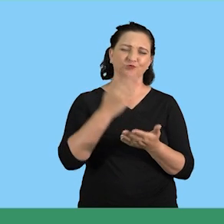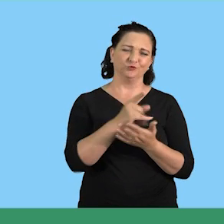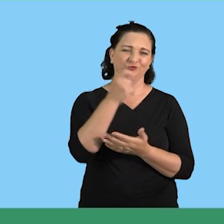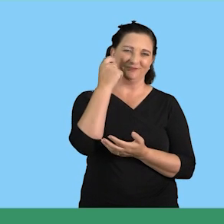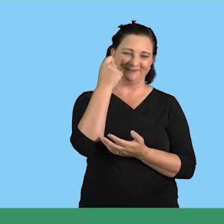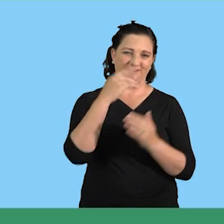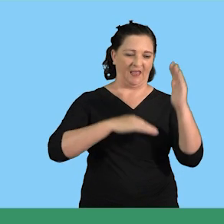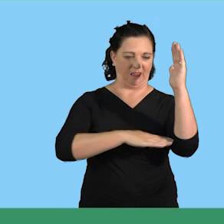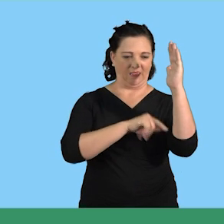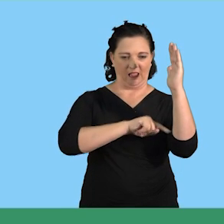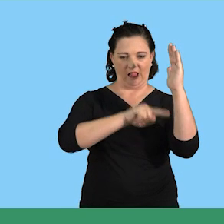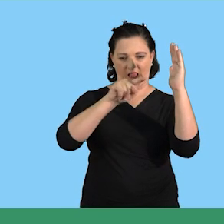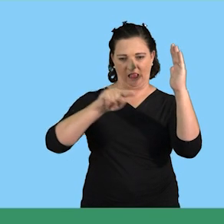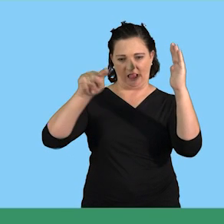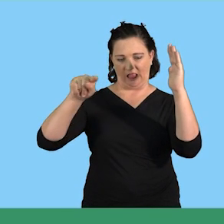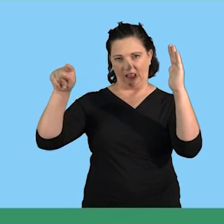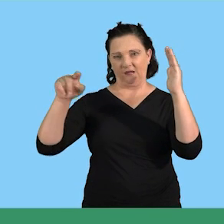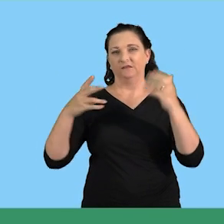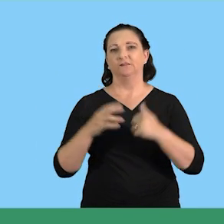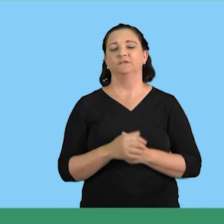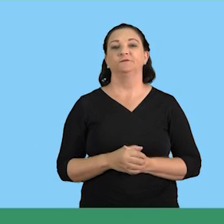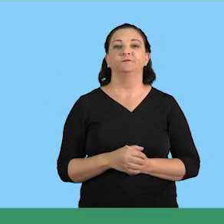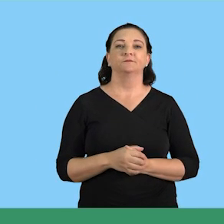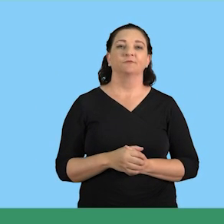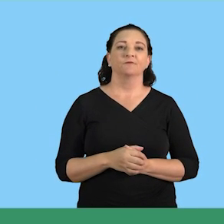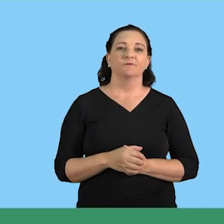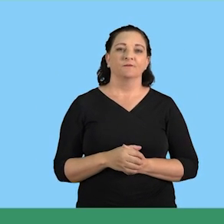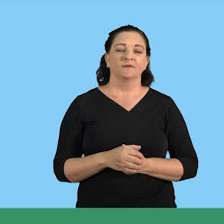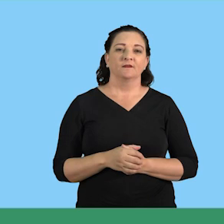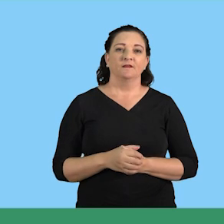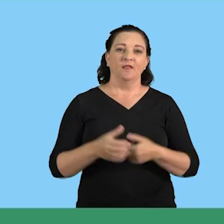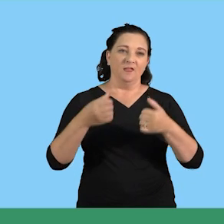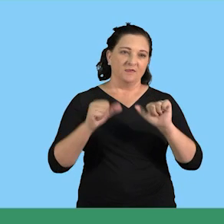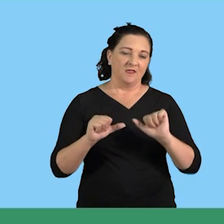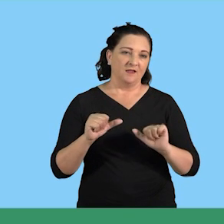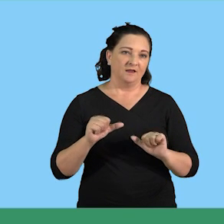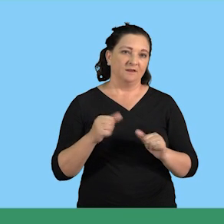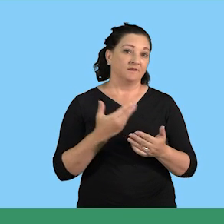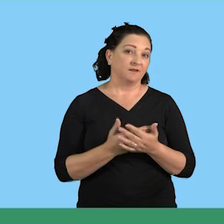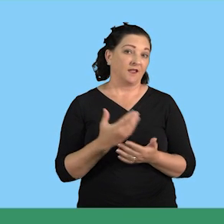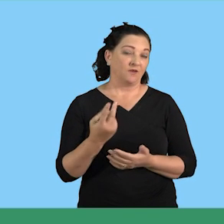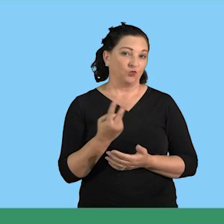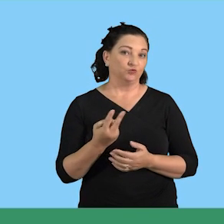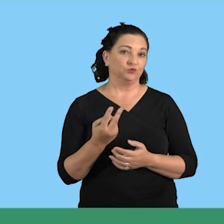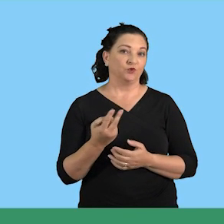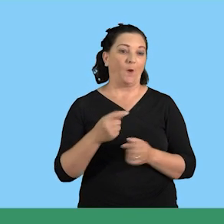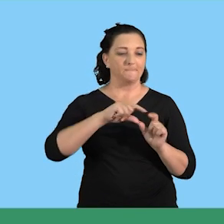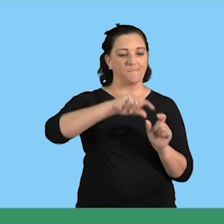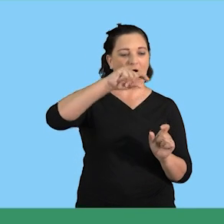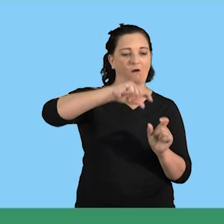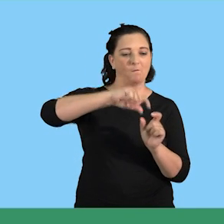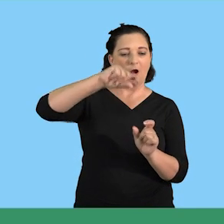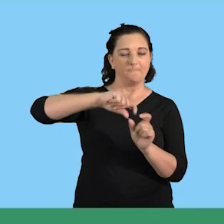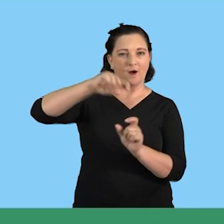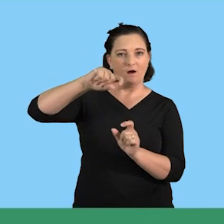So we're having a line graph like that, right? And then we've got bar graphs,